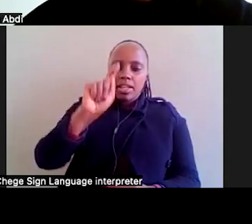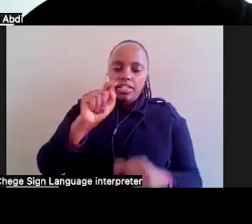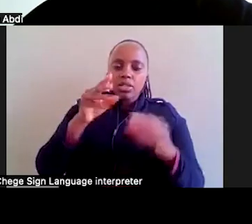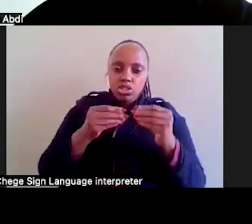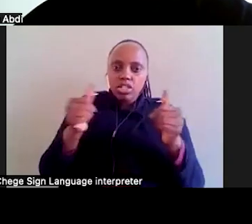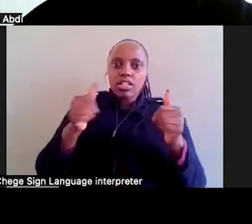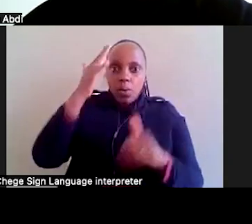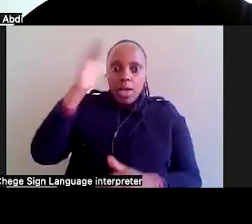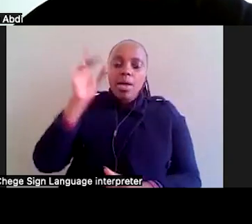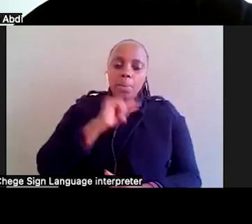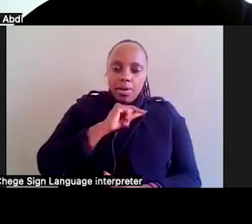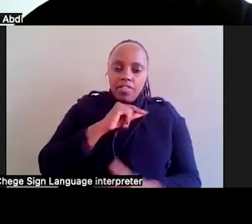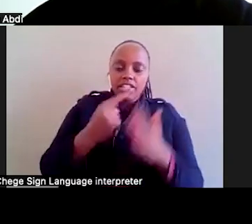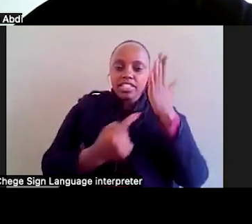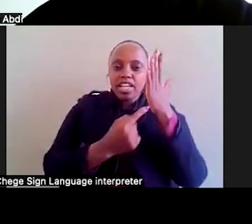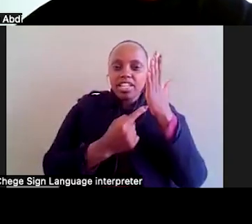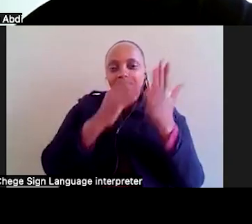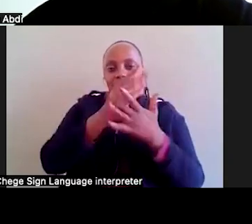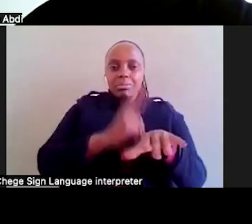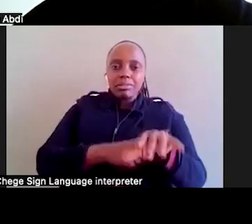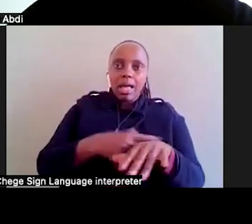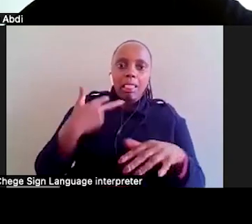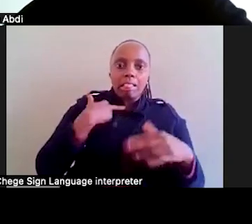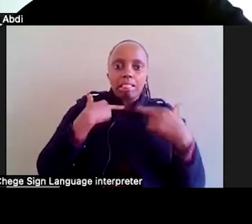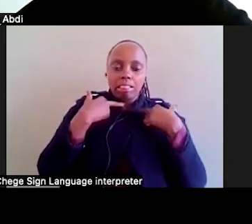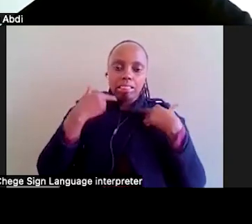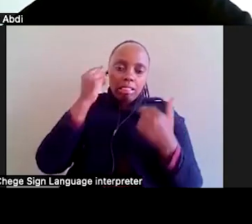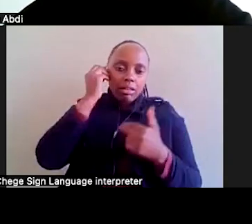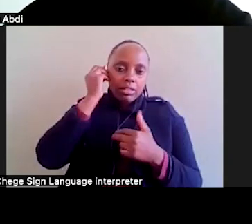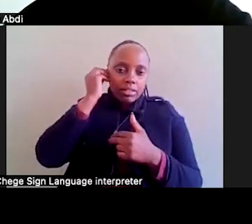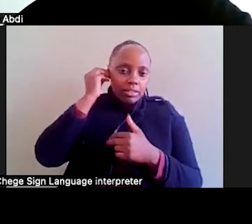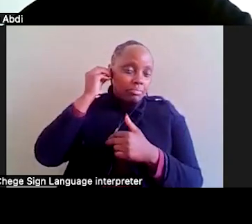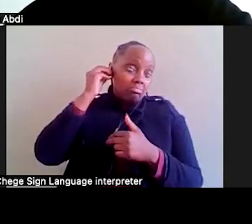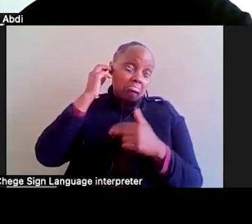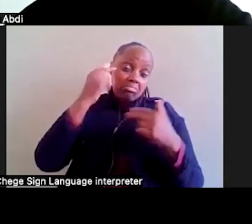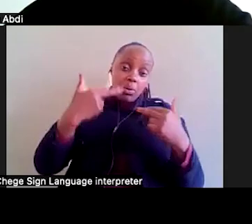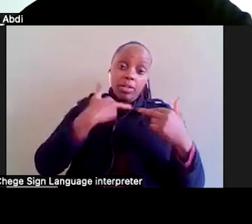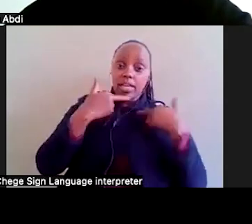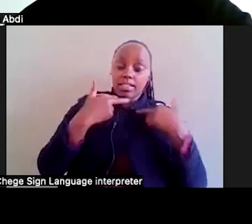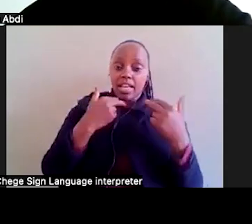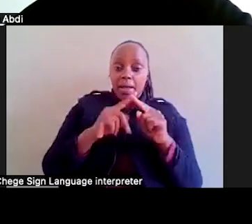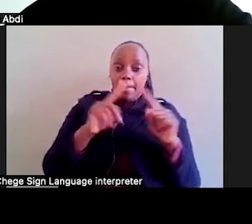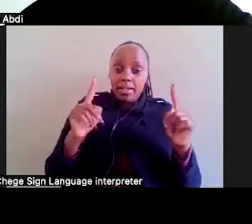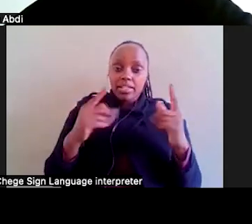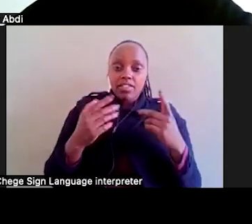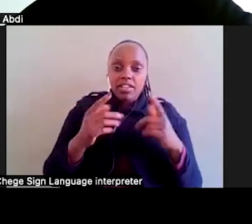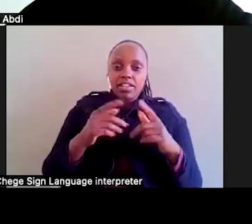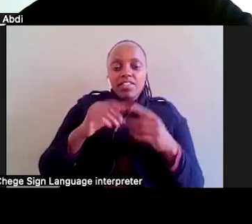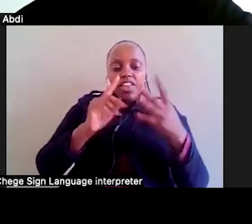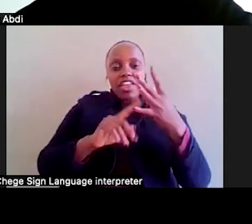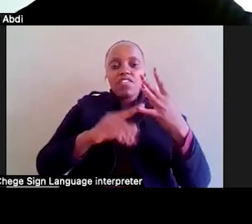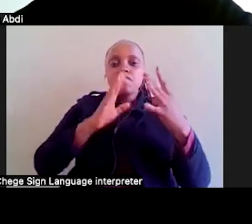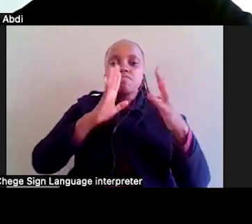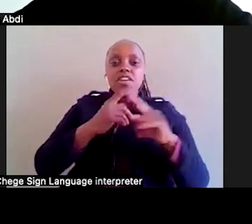know that technology can sometimes be technology. I'd like to invite our fourth speaker from